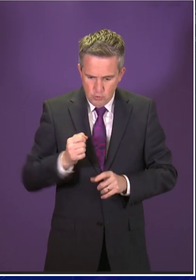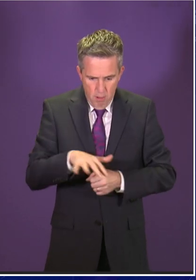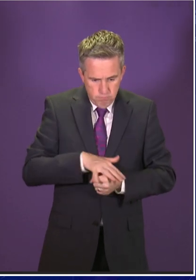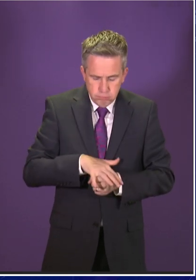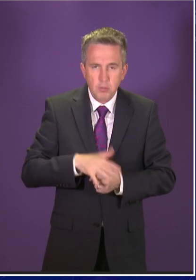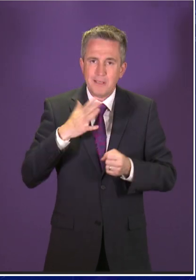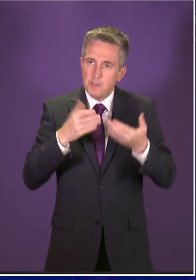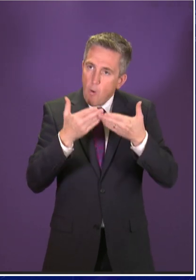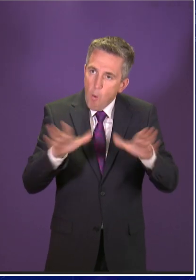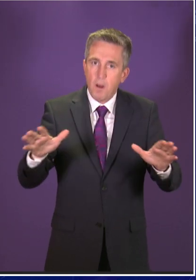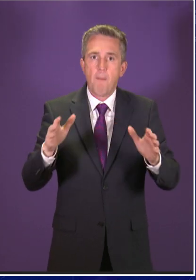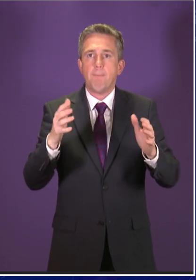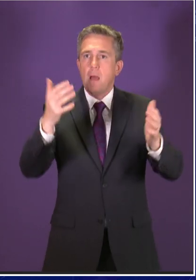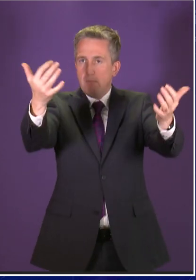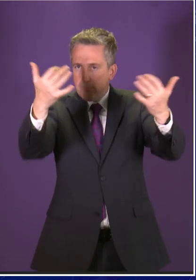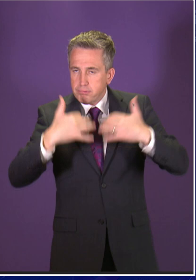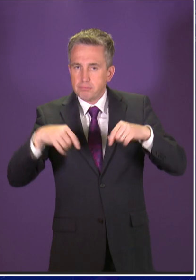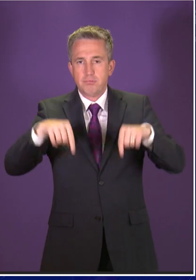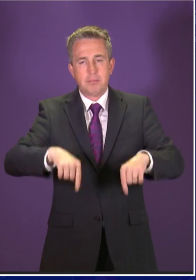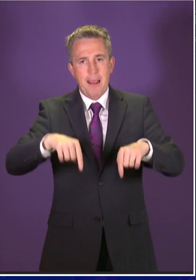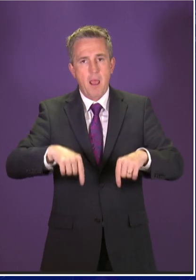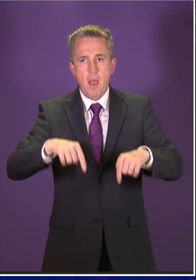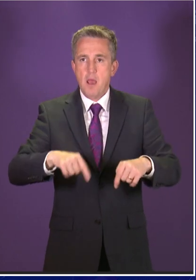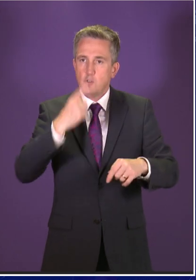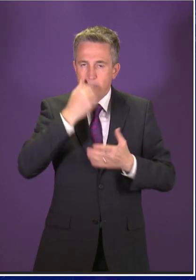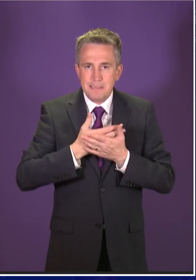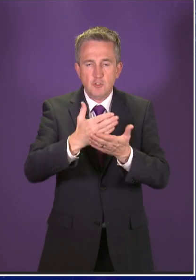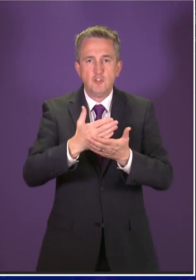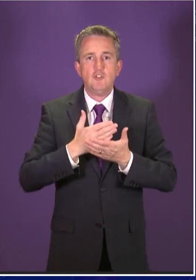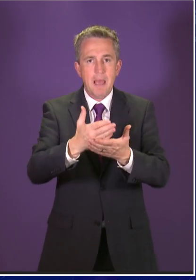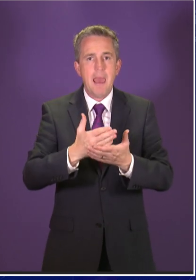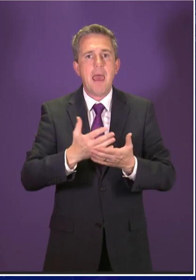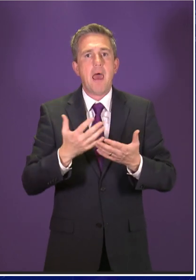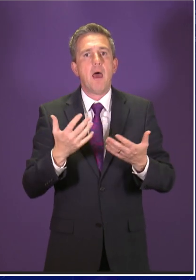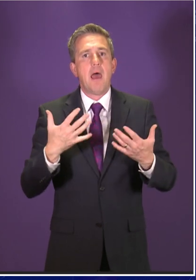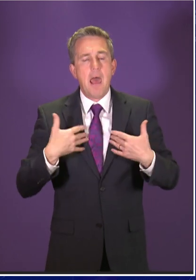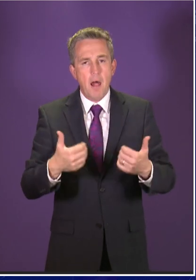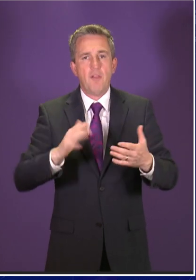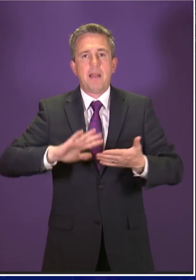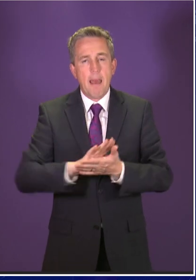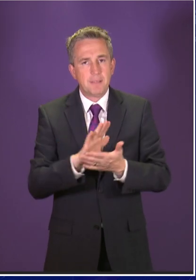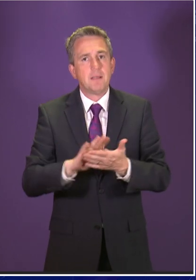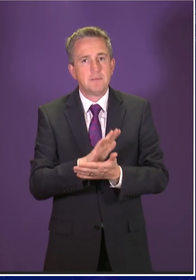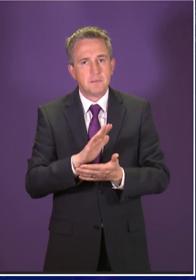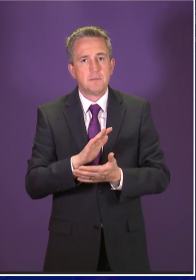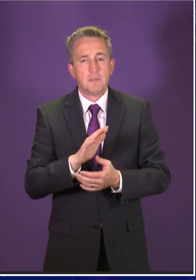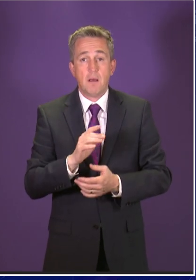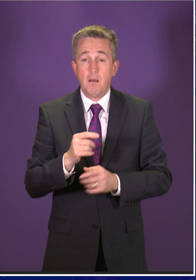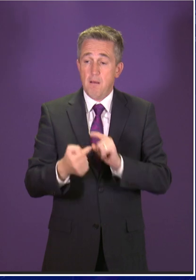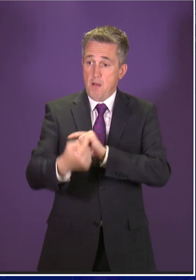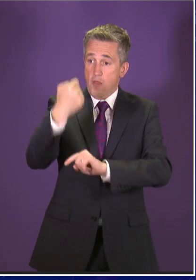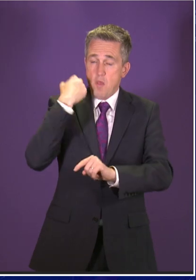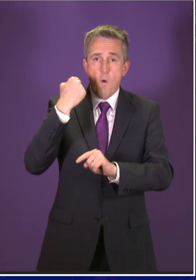and enthusiasm in life makes for a people's strength and happiness and health. Those ideals